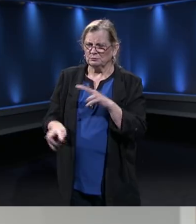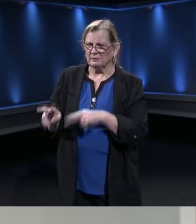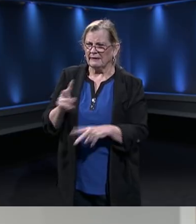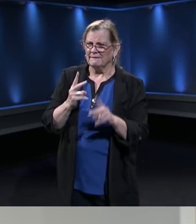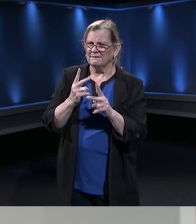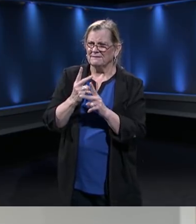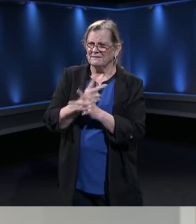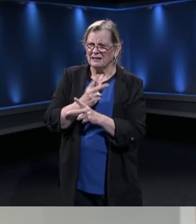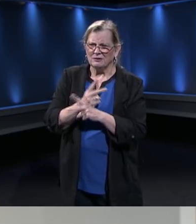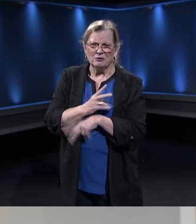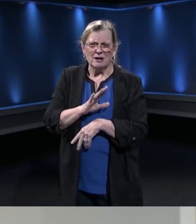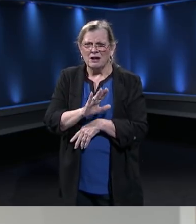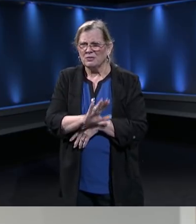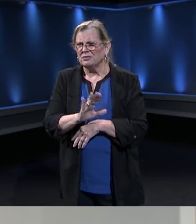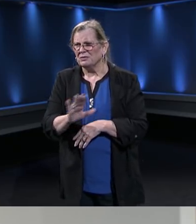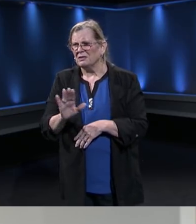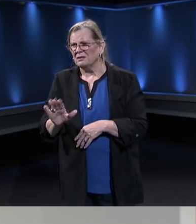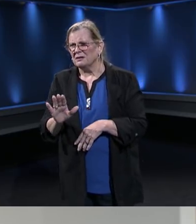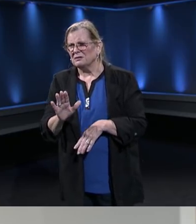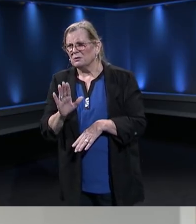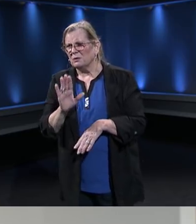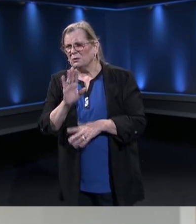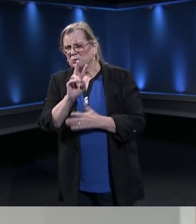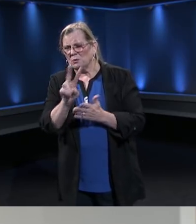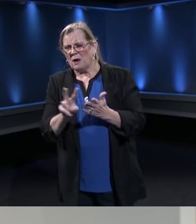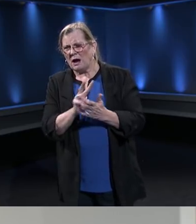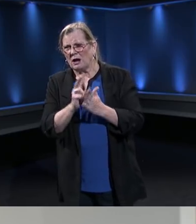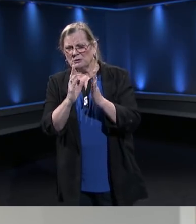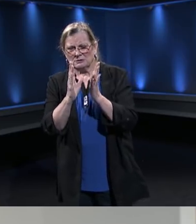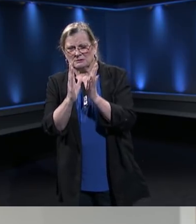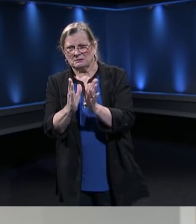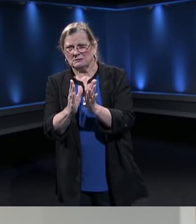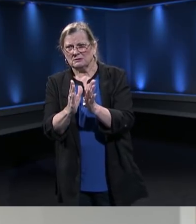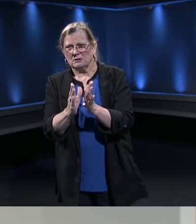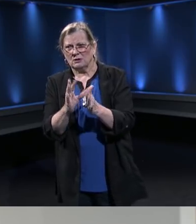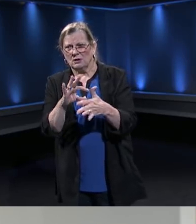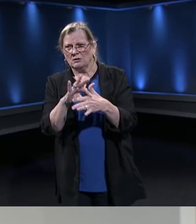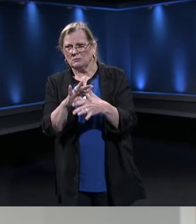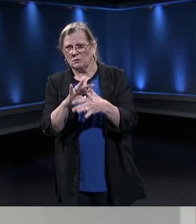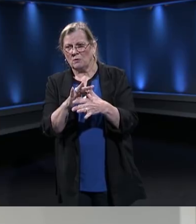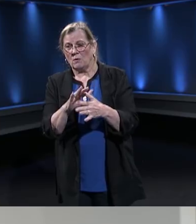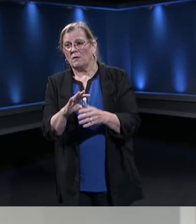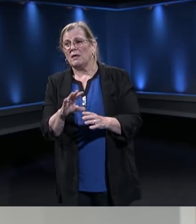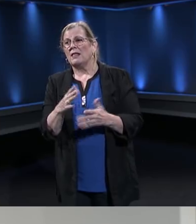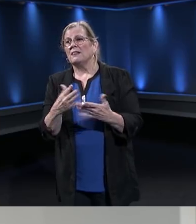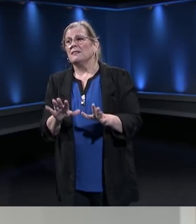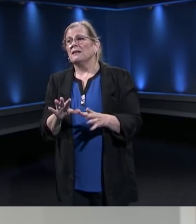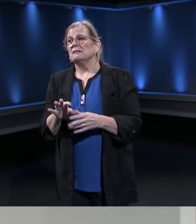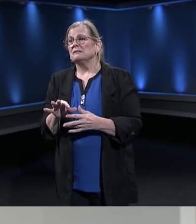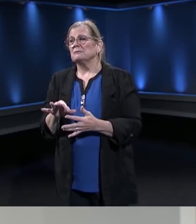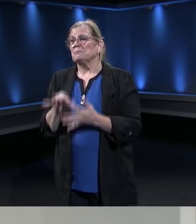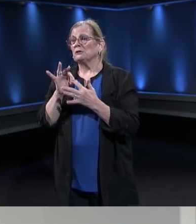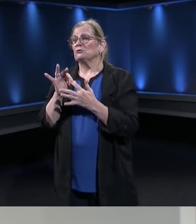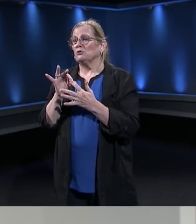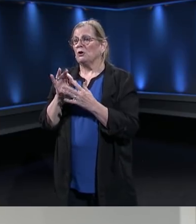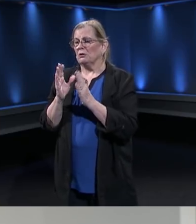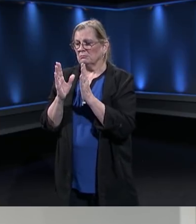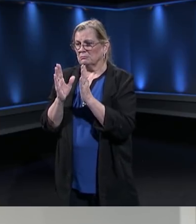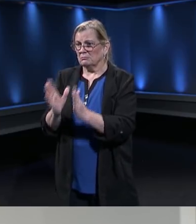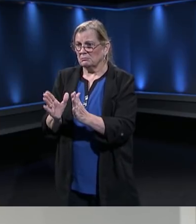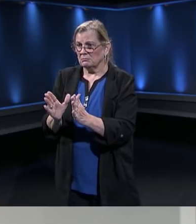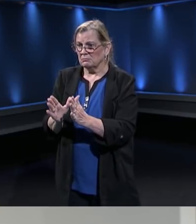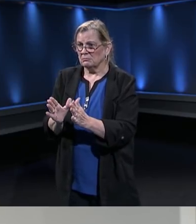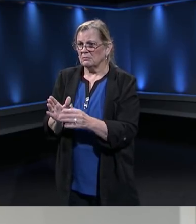block of time. The first 2 or 3 hours are going to be core instruction. Then we're looking at a special. To be able to work and be flexible